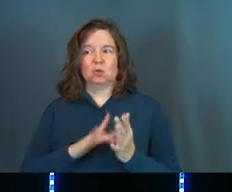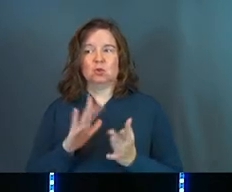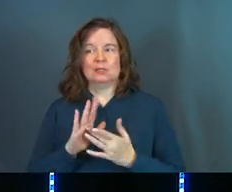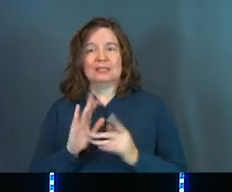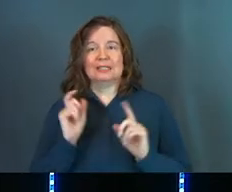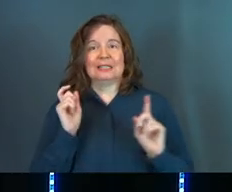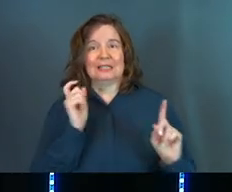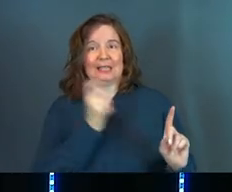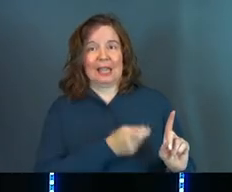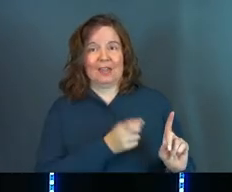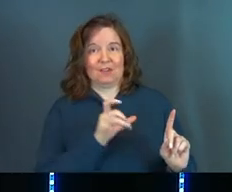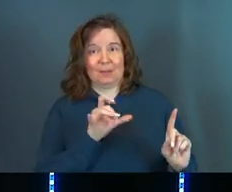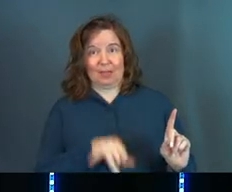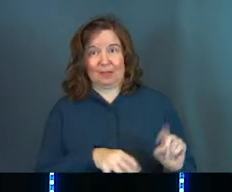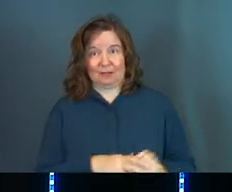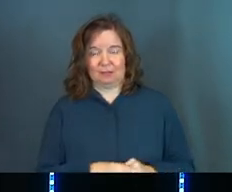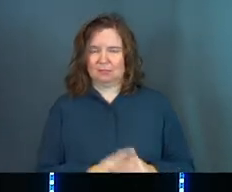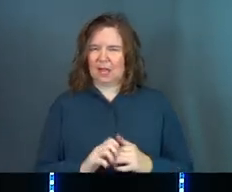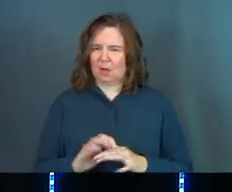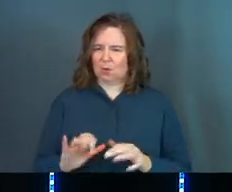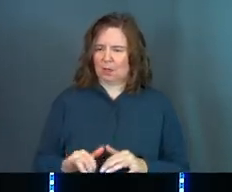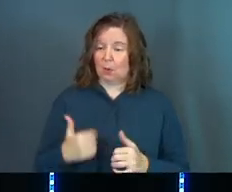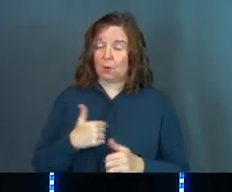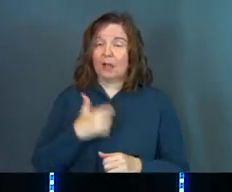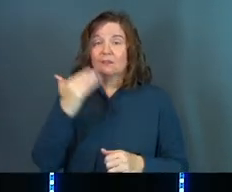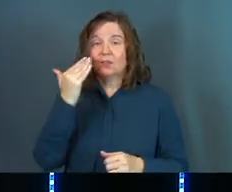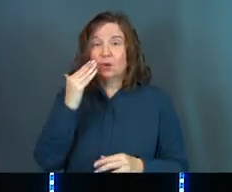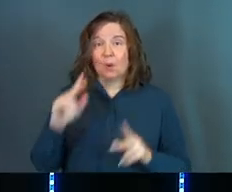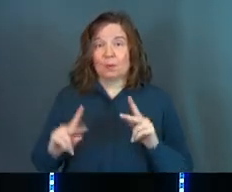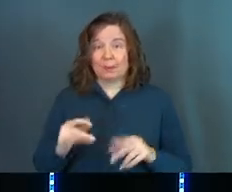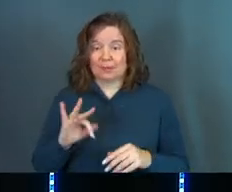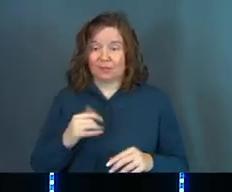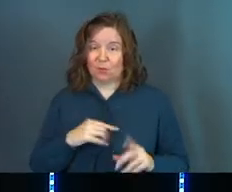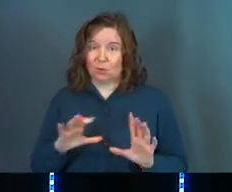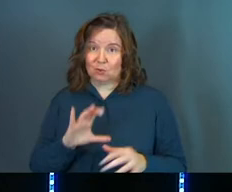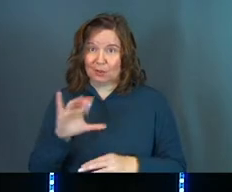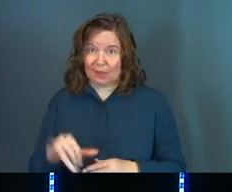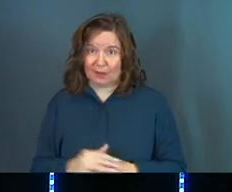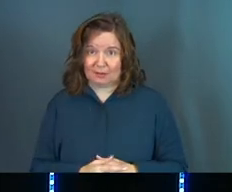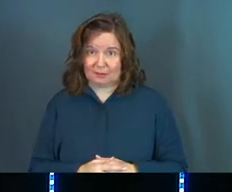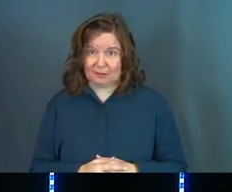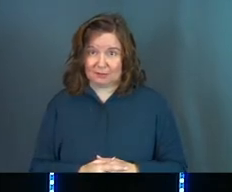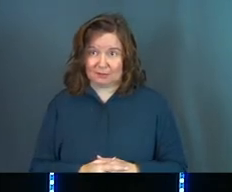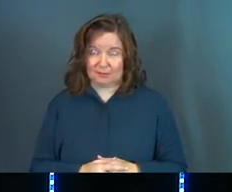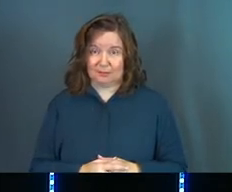Jesus gave him that. How do we do that? Well, we got to know people if we're going to do that, don't